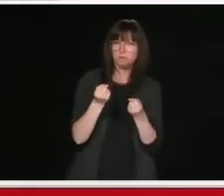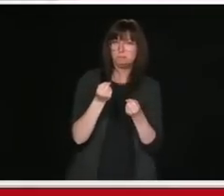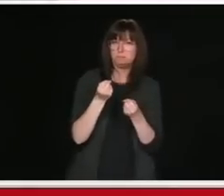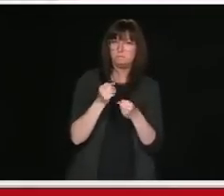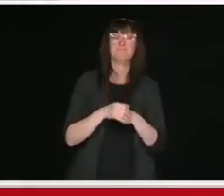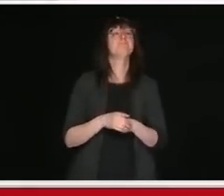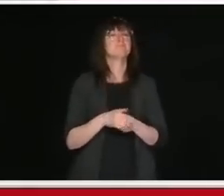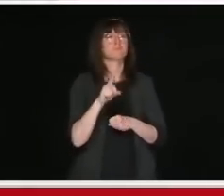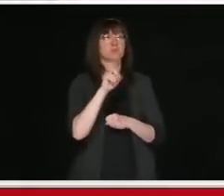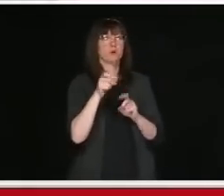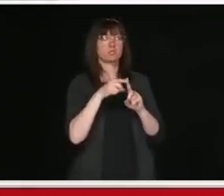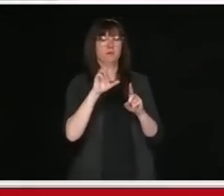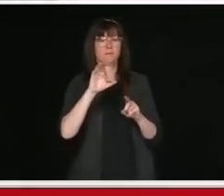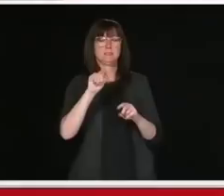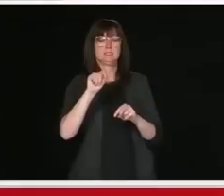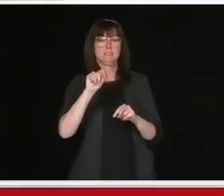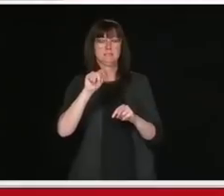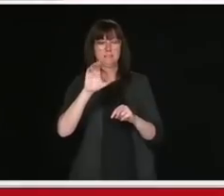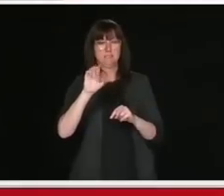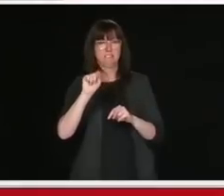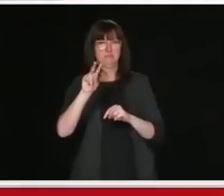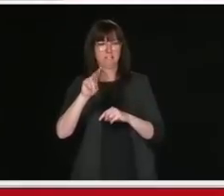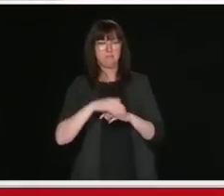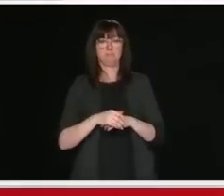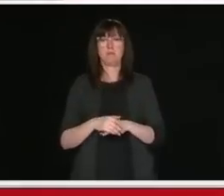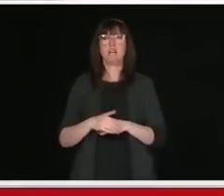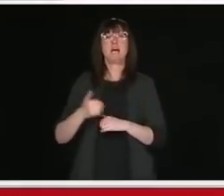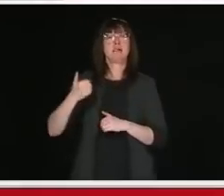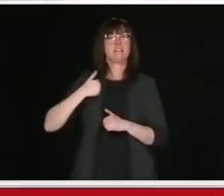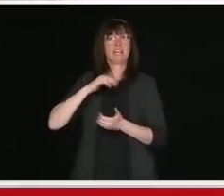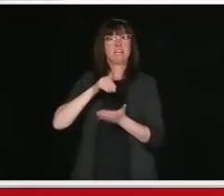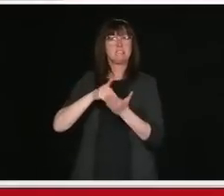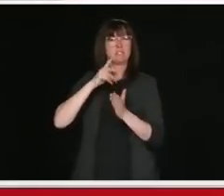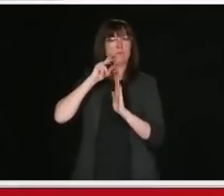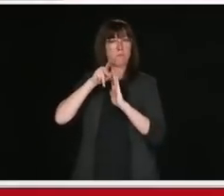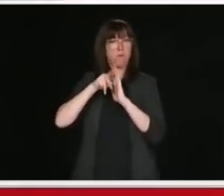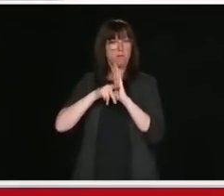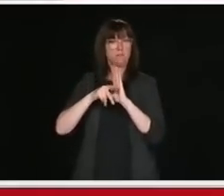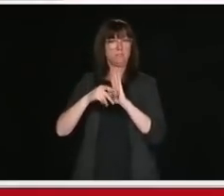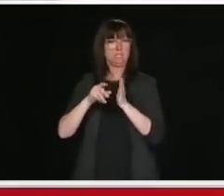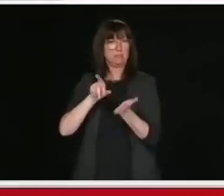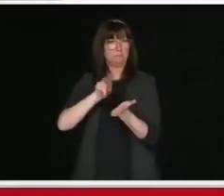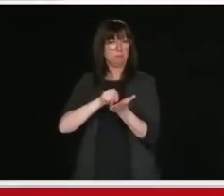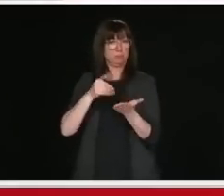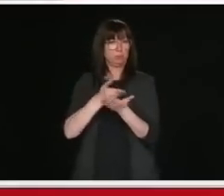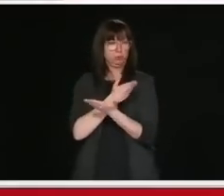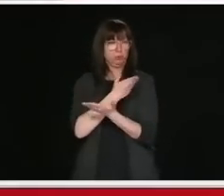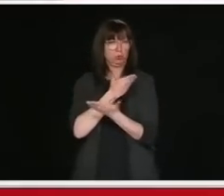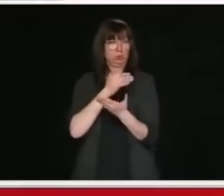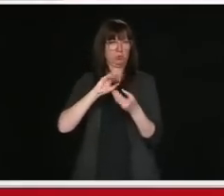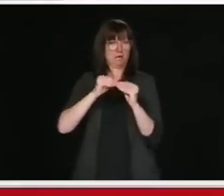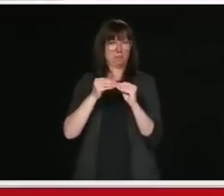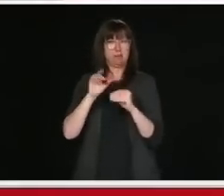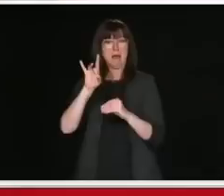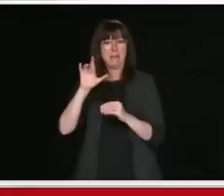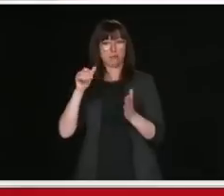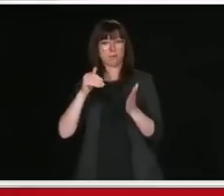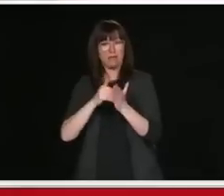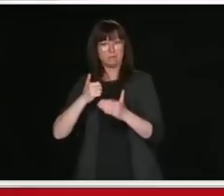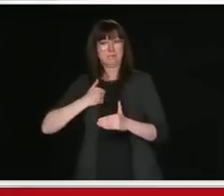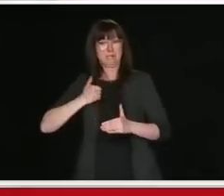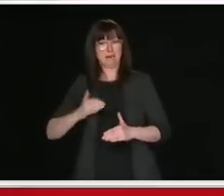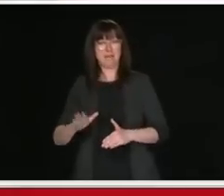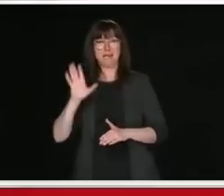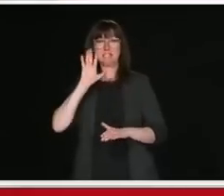Centre for Policy Alternatives released new numbers today that said over 800,000 Canadians will get no income support during this time. These are people that